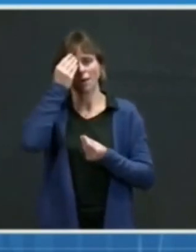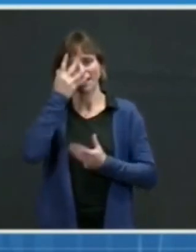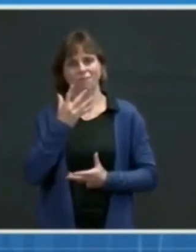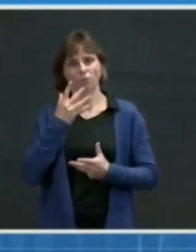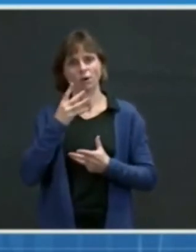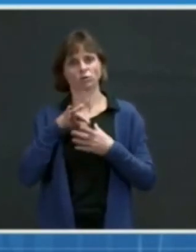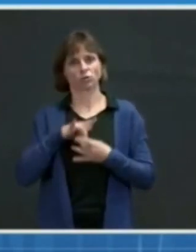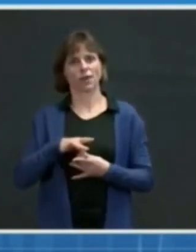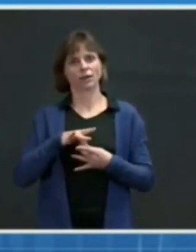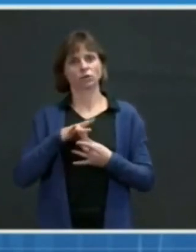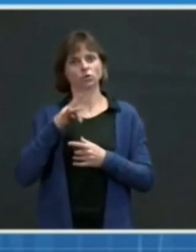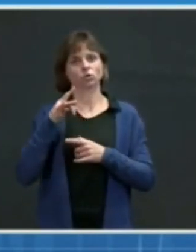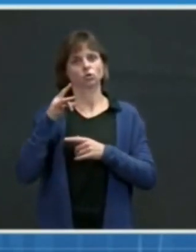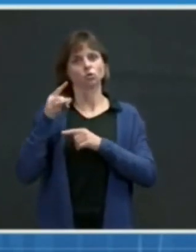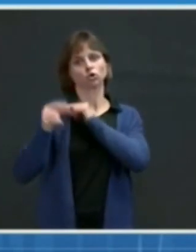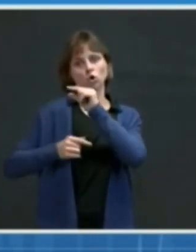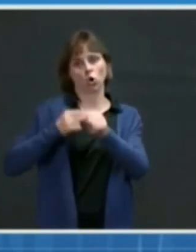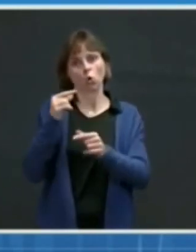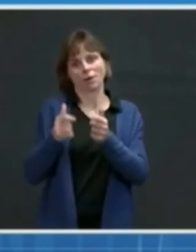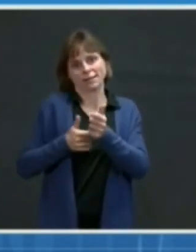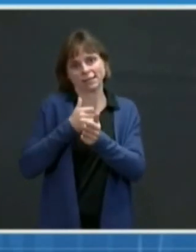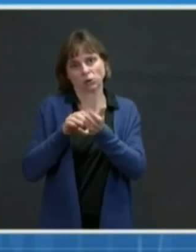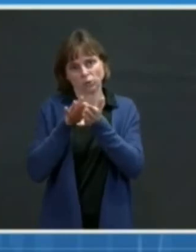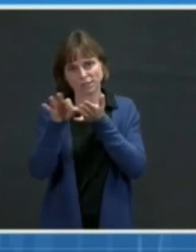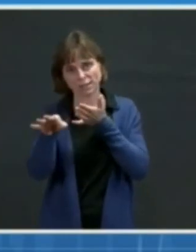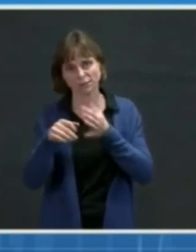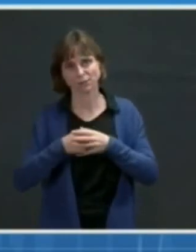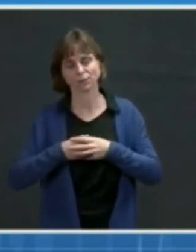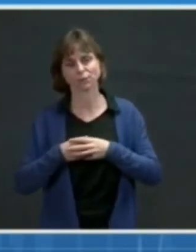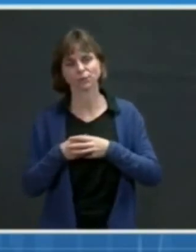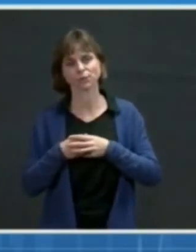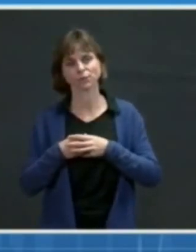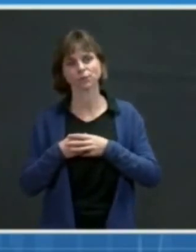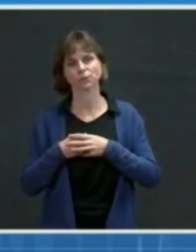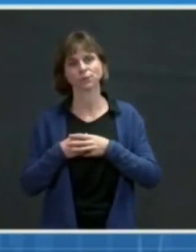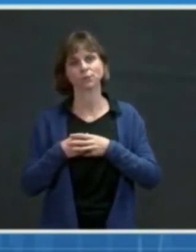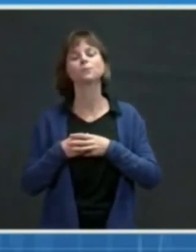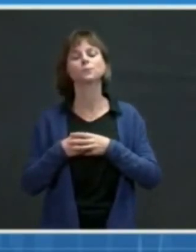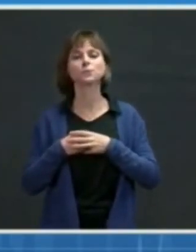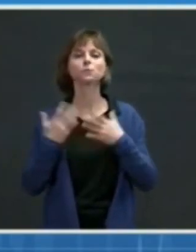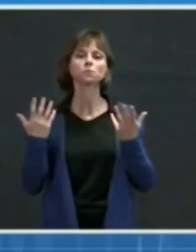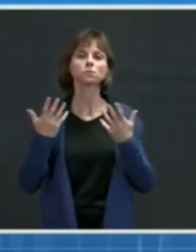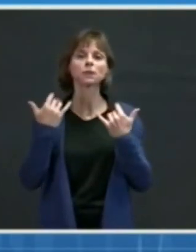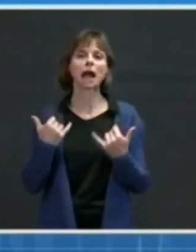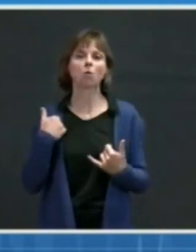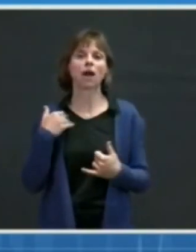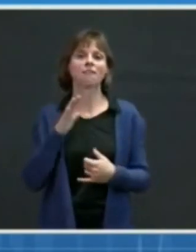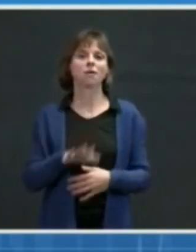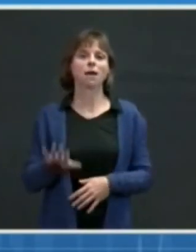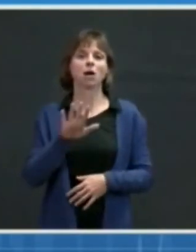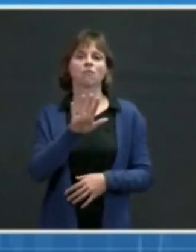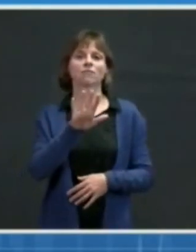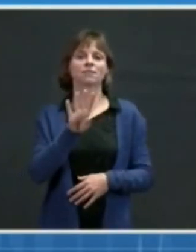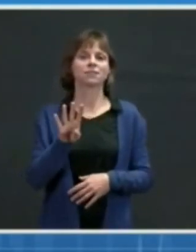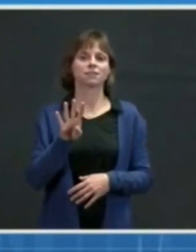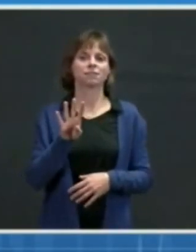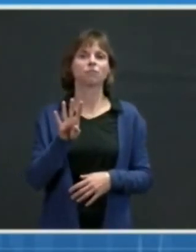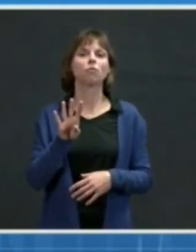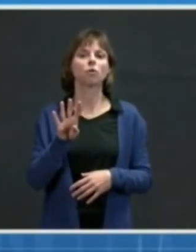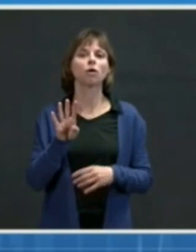Yeah, thank you for the question. Right now we have about 54 million Americans who